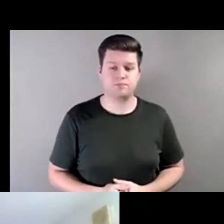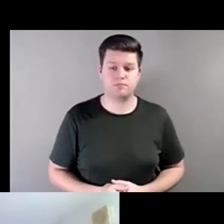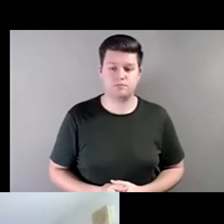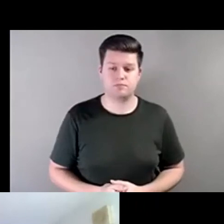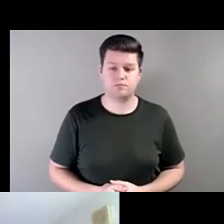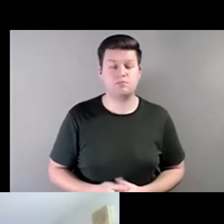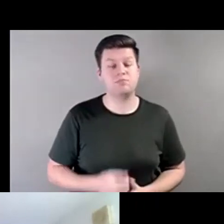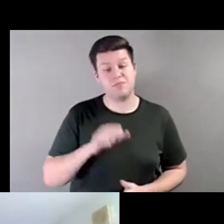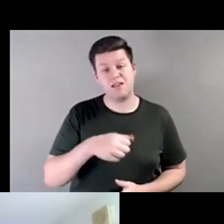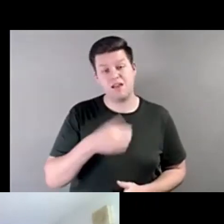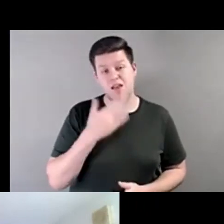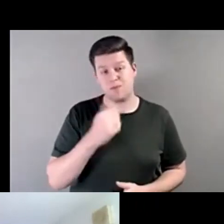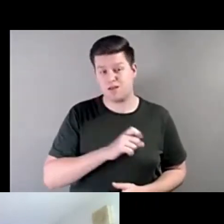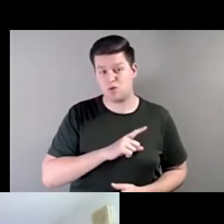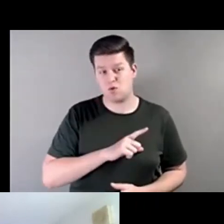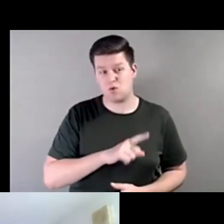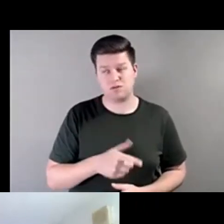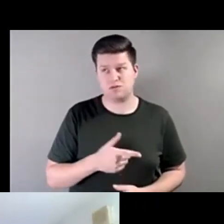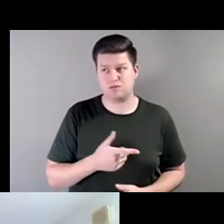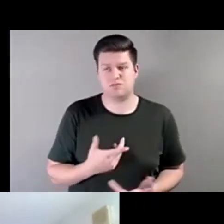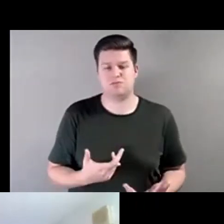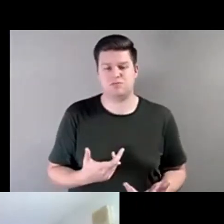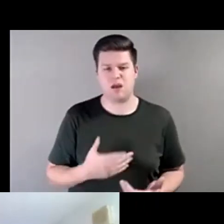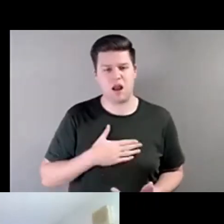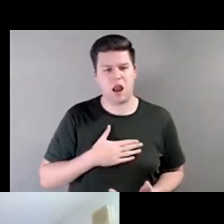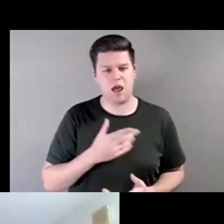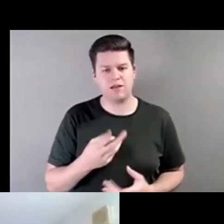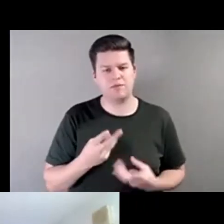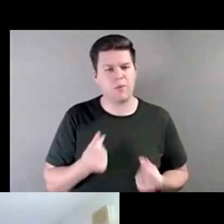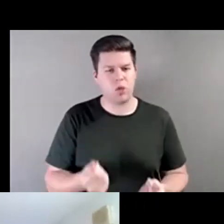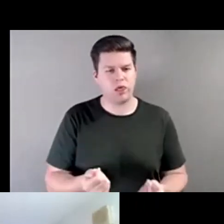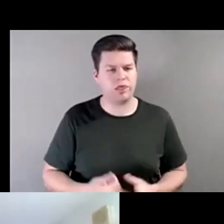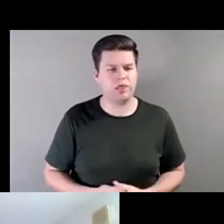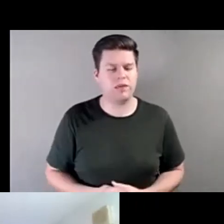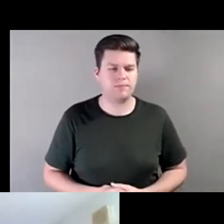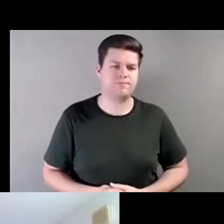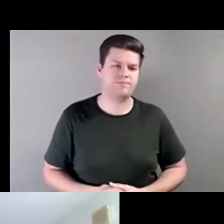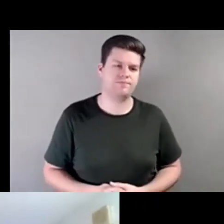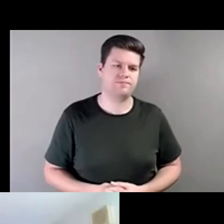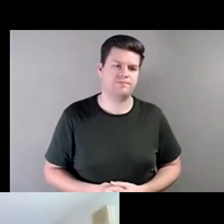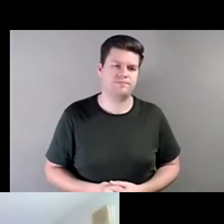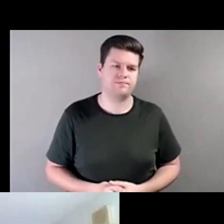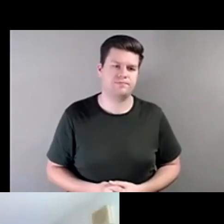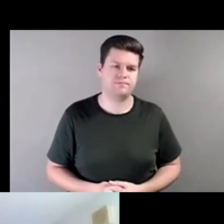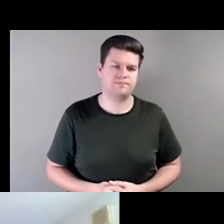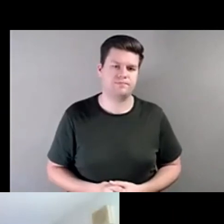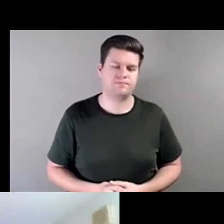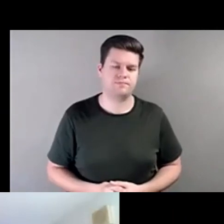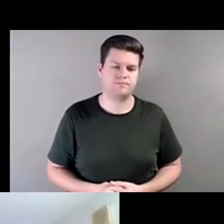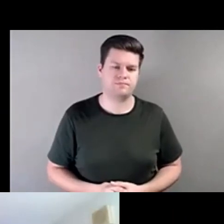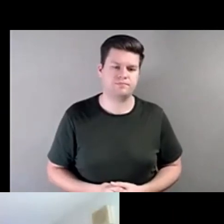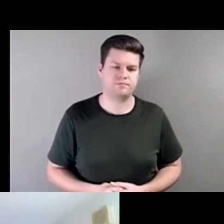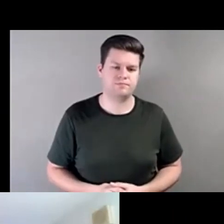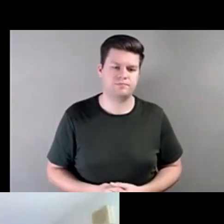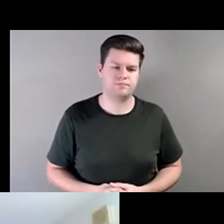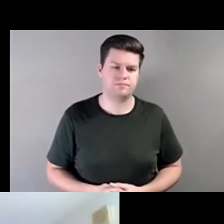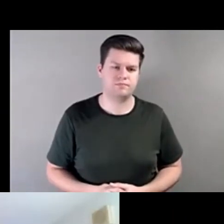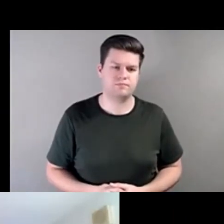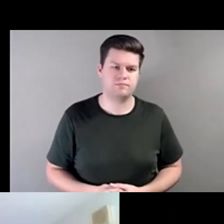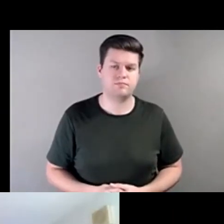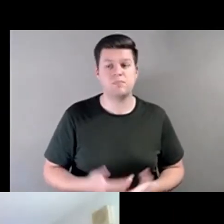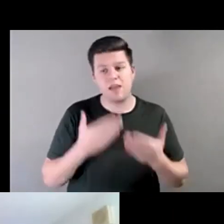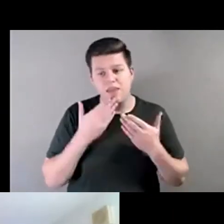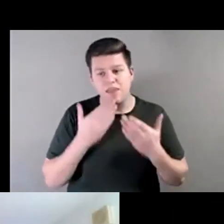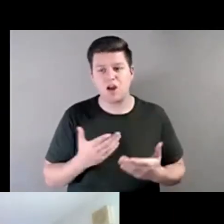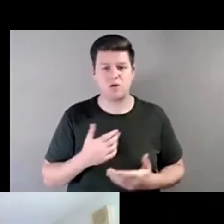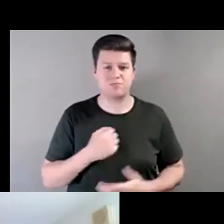putting details of a train. I can certainly hook you and Patrick up from ScotRail after today's session. But as usual, everybody, time has run away from